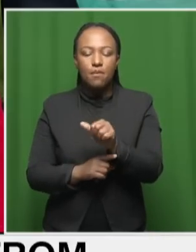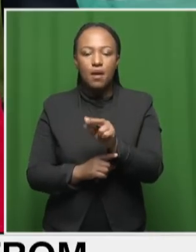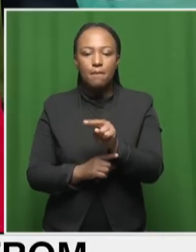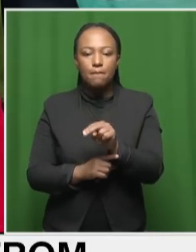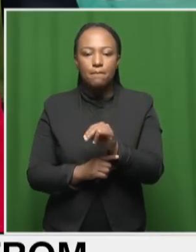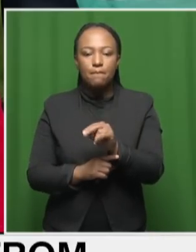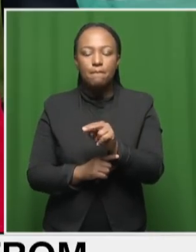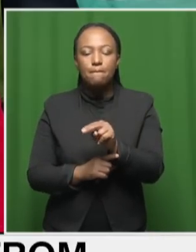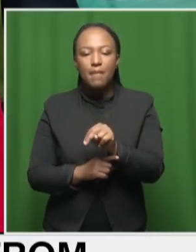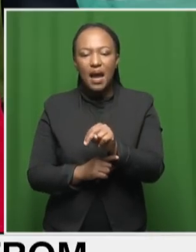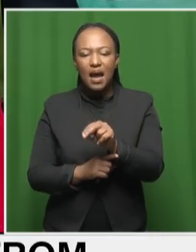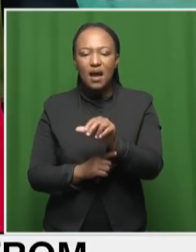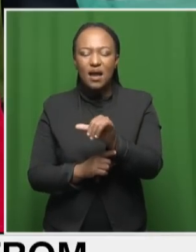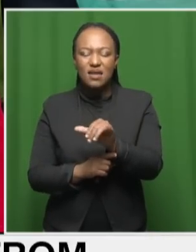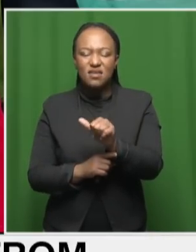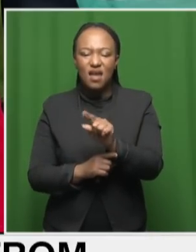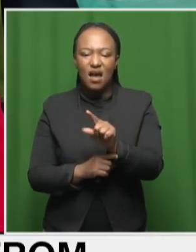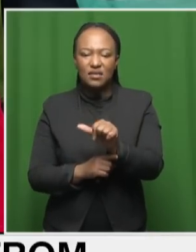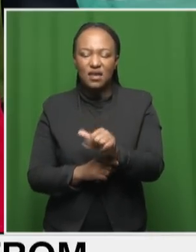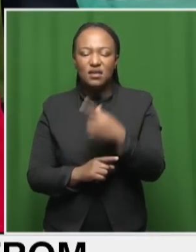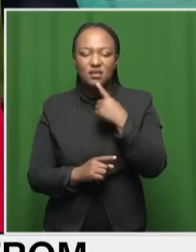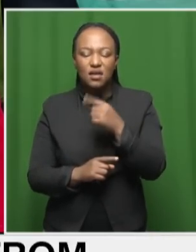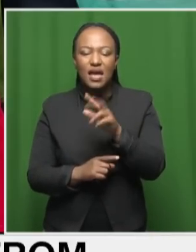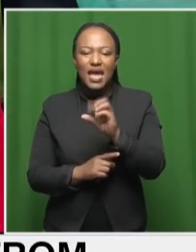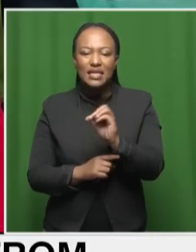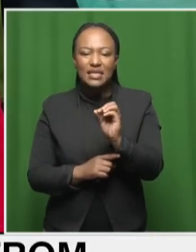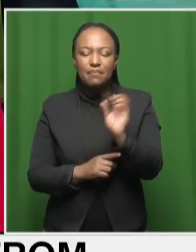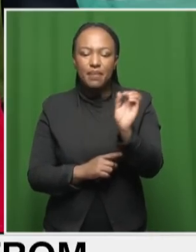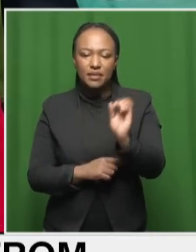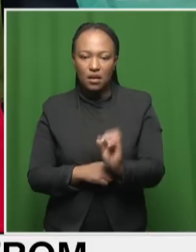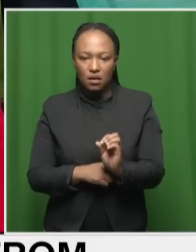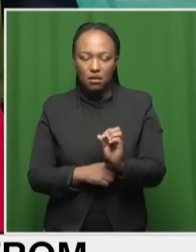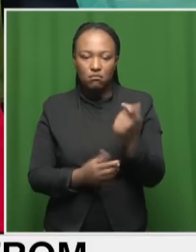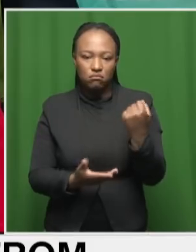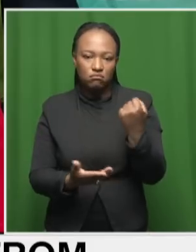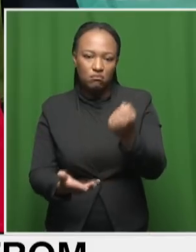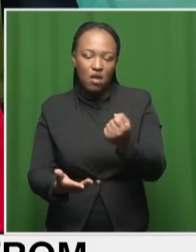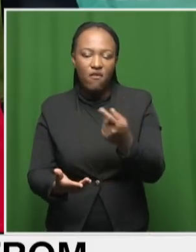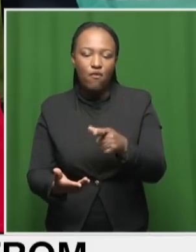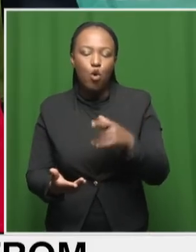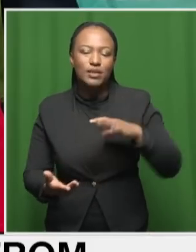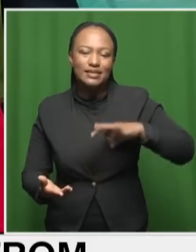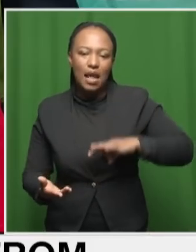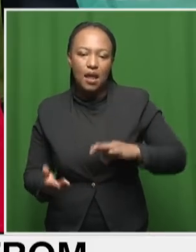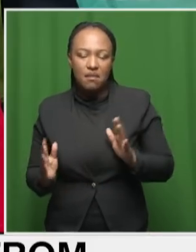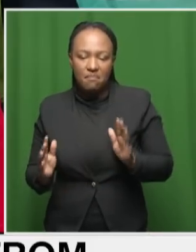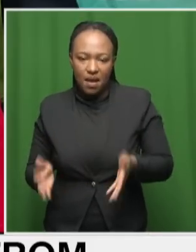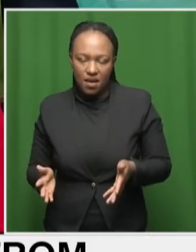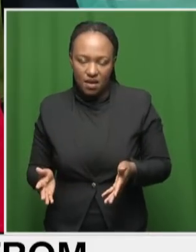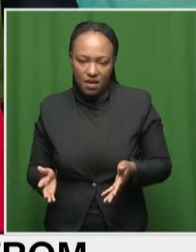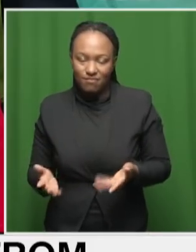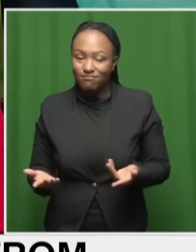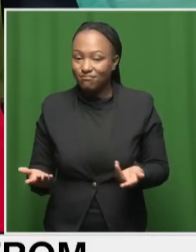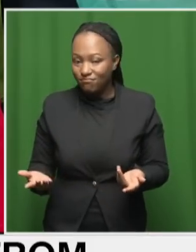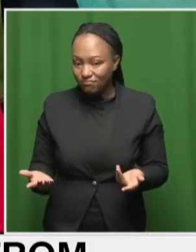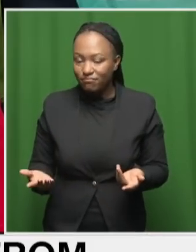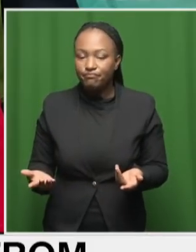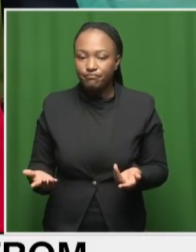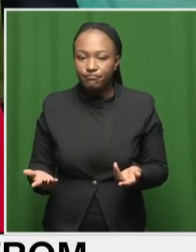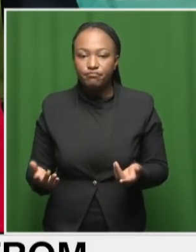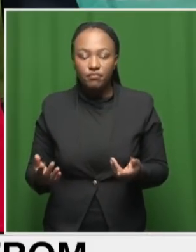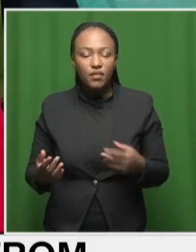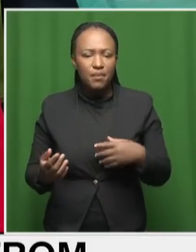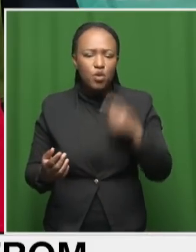he said that 80% of his budget went to salaries. So, and you would imagine that to be the case